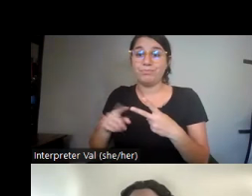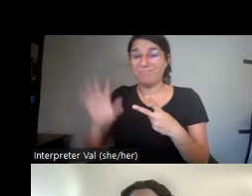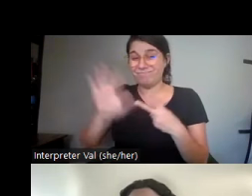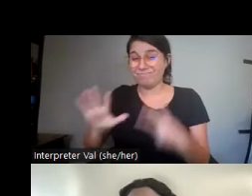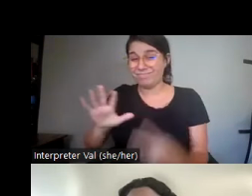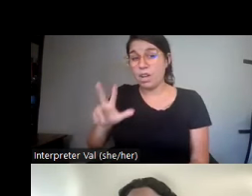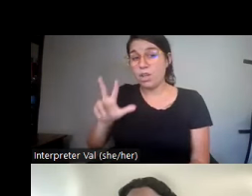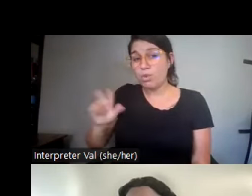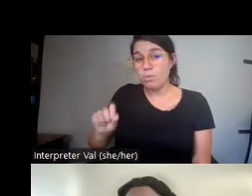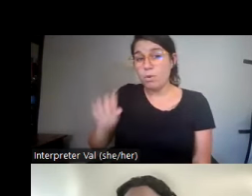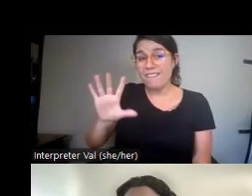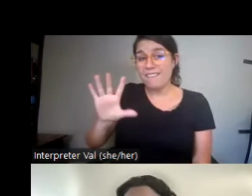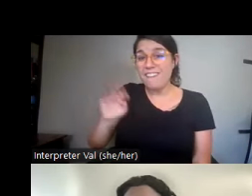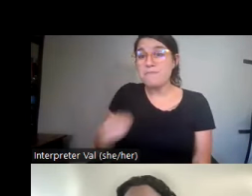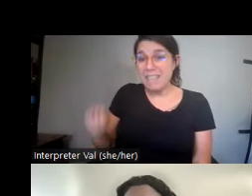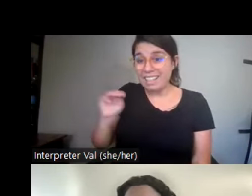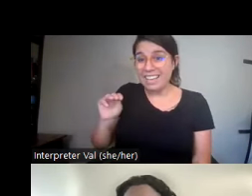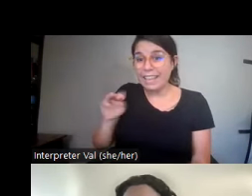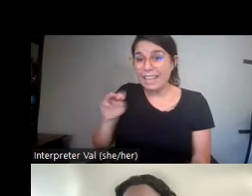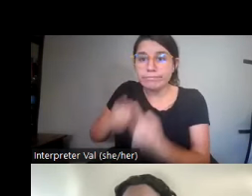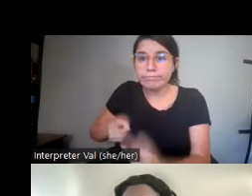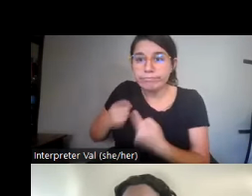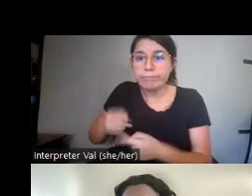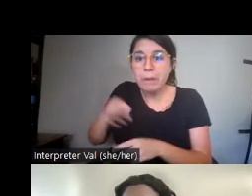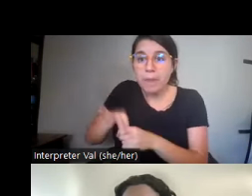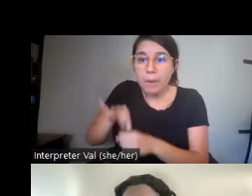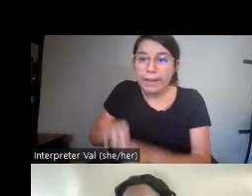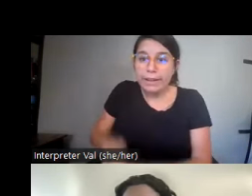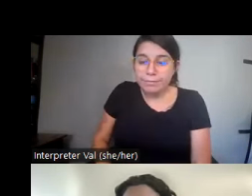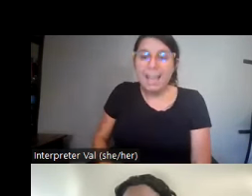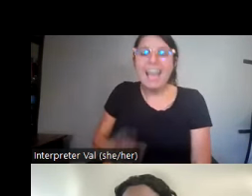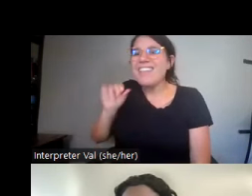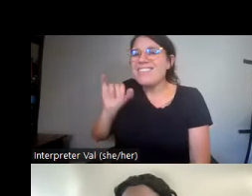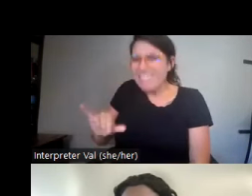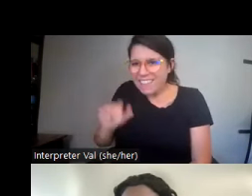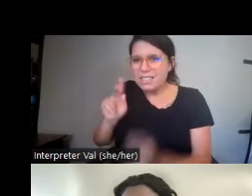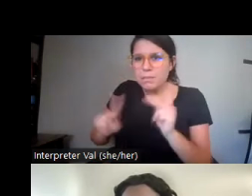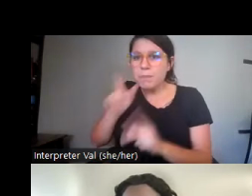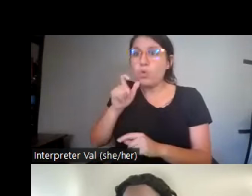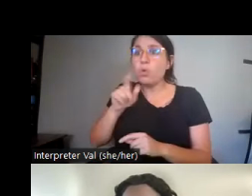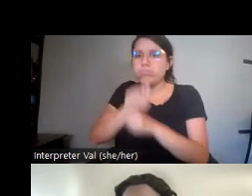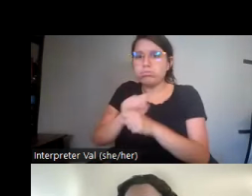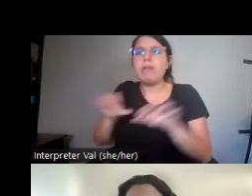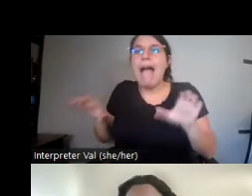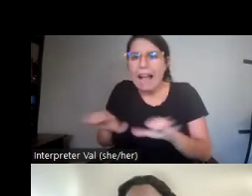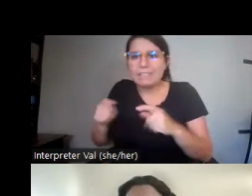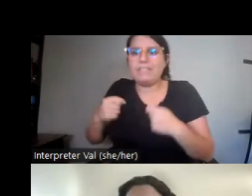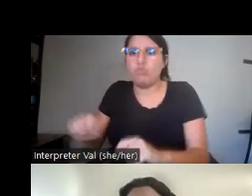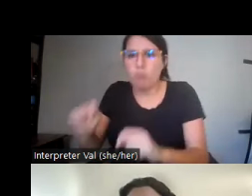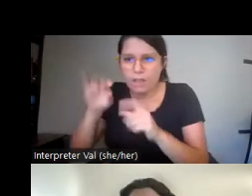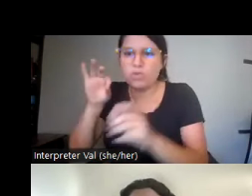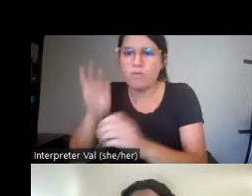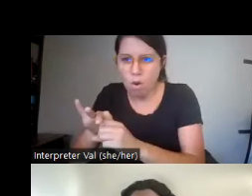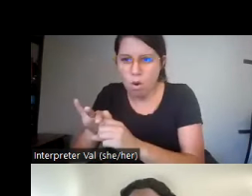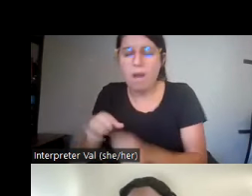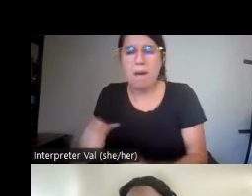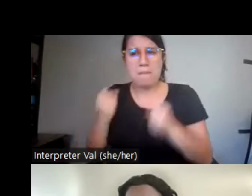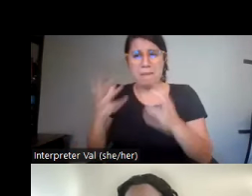3.85 million had trouble voting. And that just includes the people who actively tried to vote. There are often a lot of people